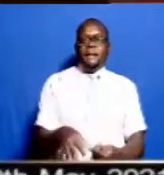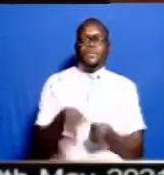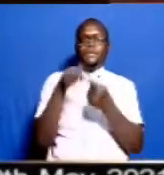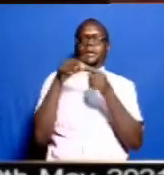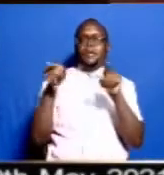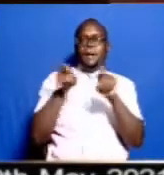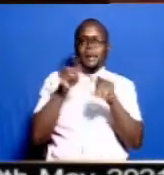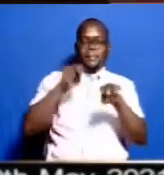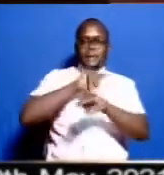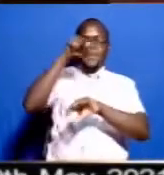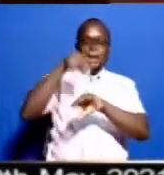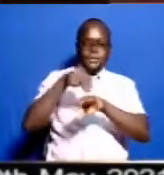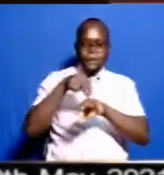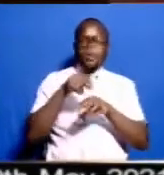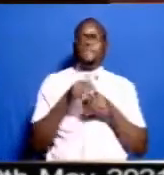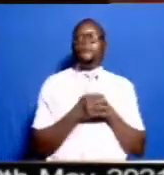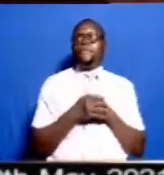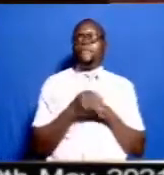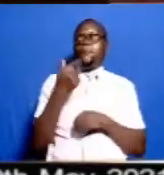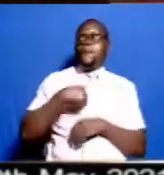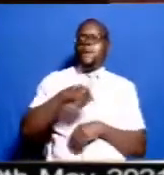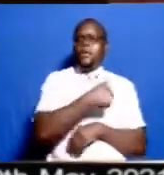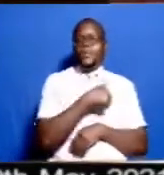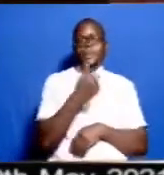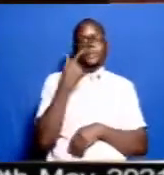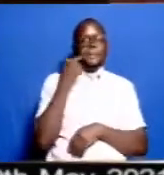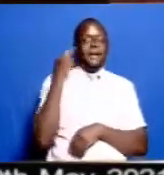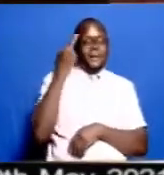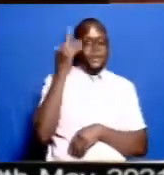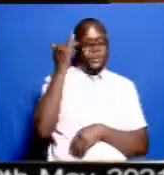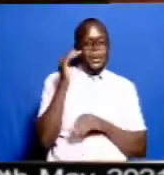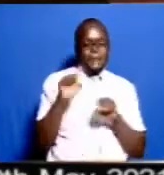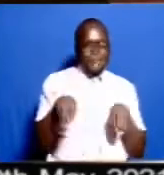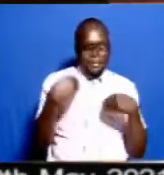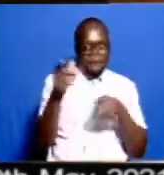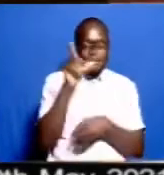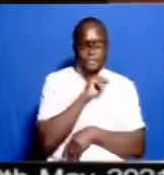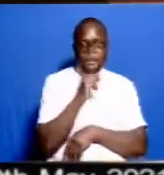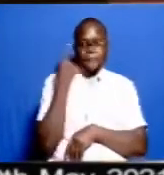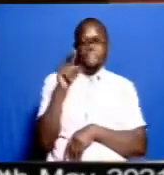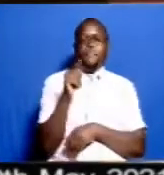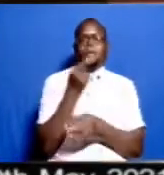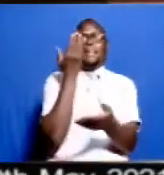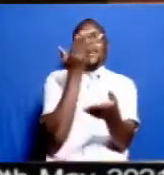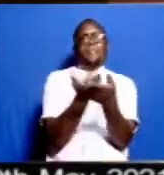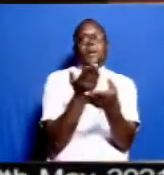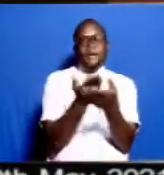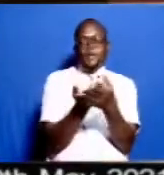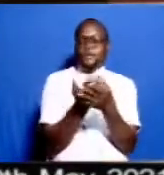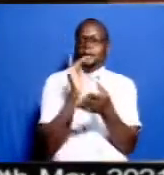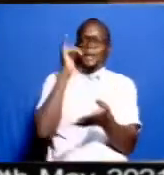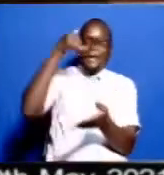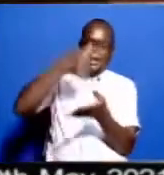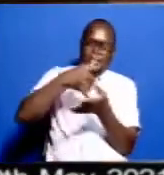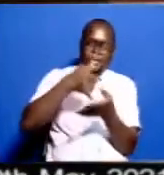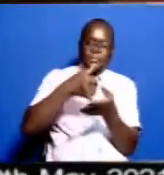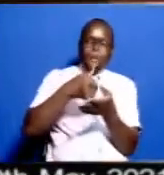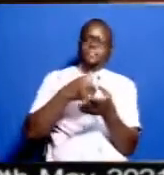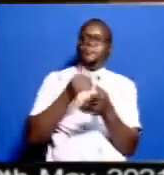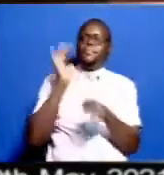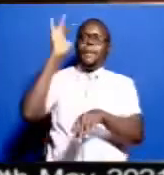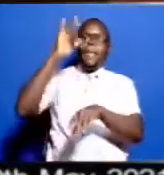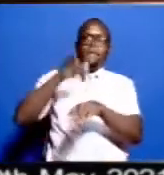the national carrier. We consider the reasons that were given for the application, including the effects of